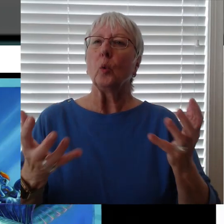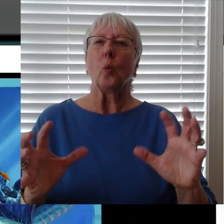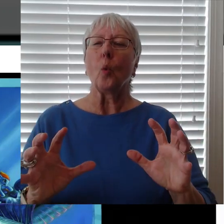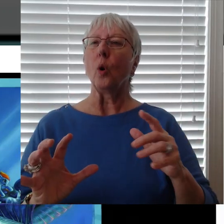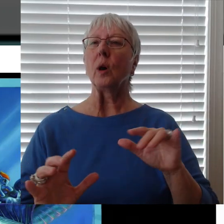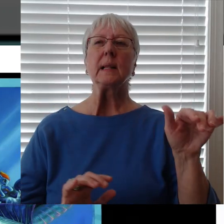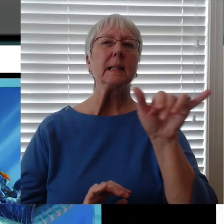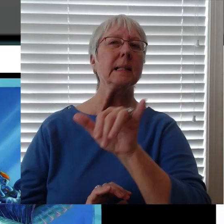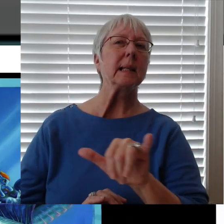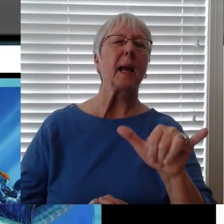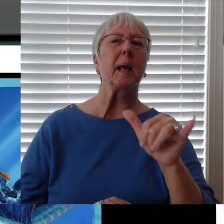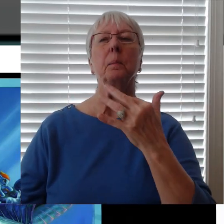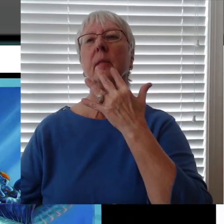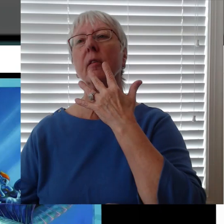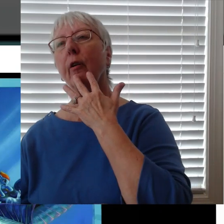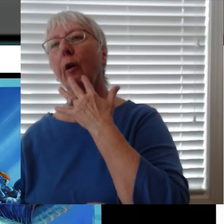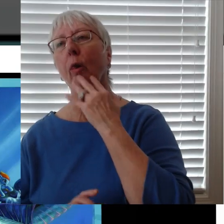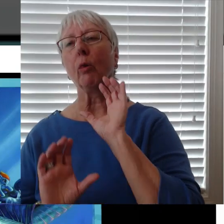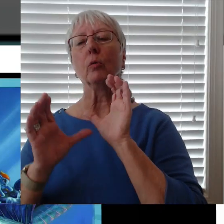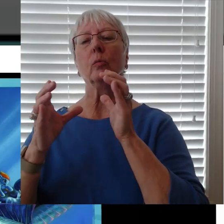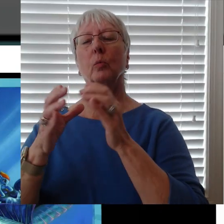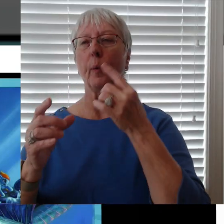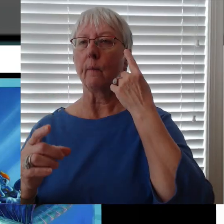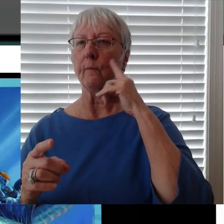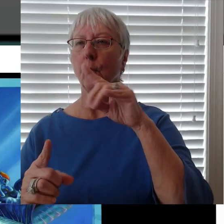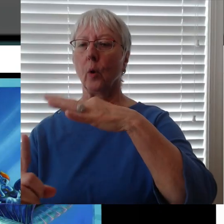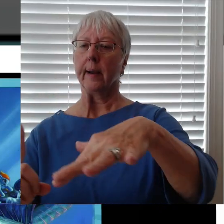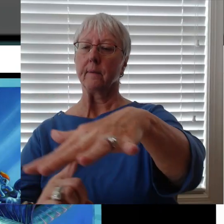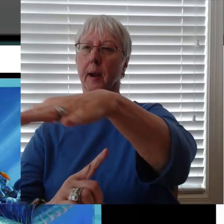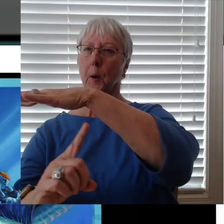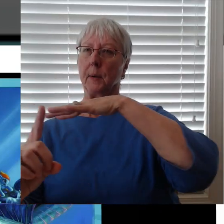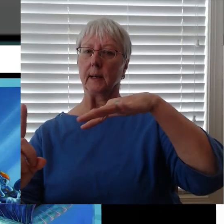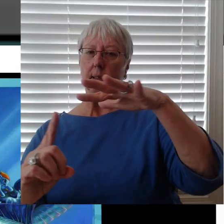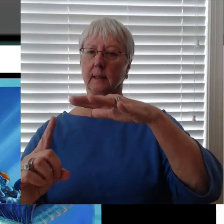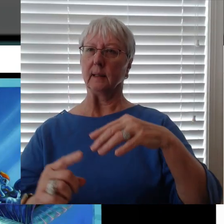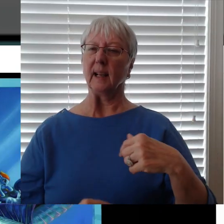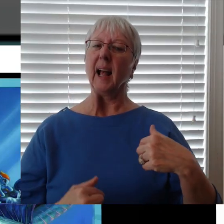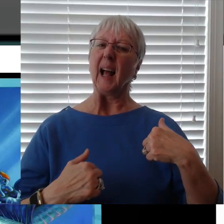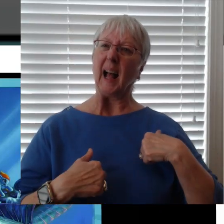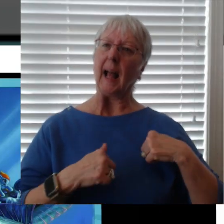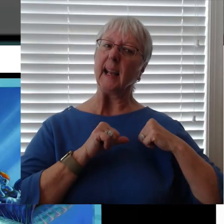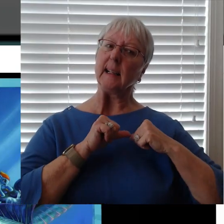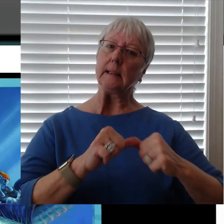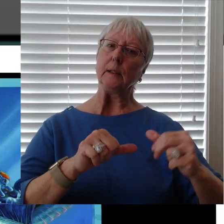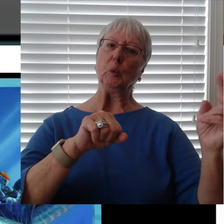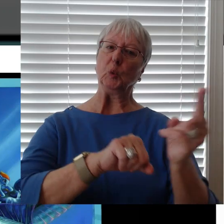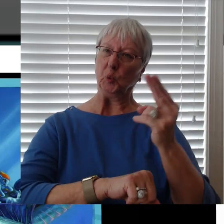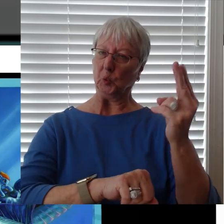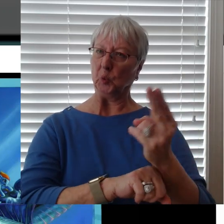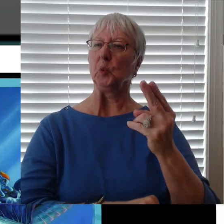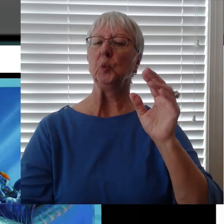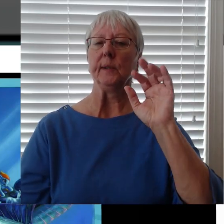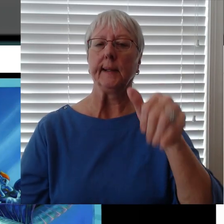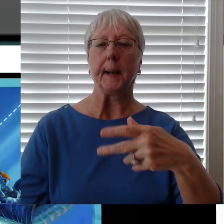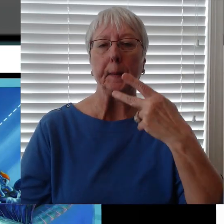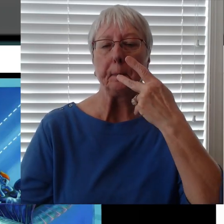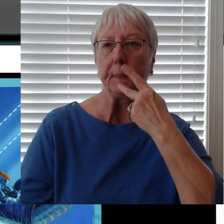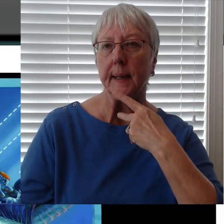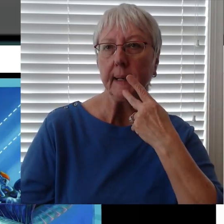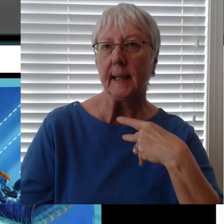keep focus on all the ponies, I used the light and the complementary pink and purple to direct the viewer's eye to the main